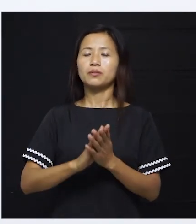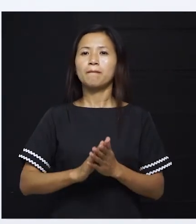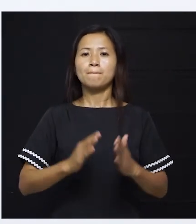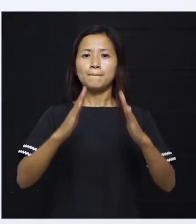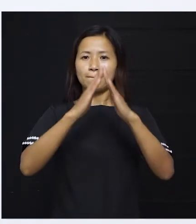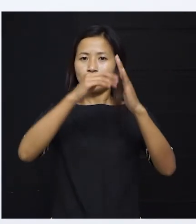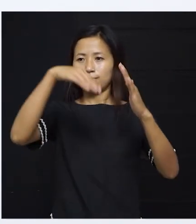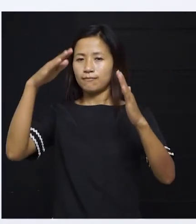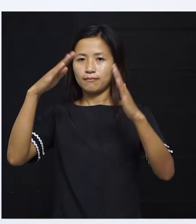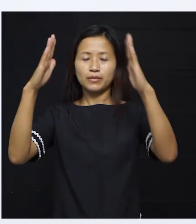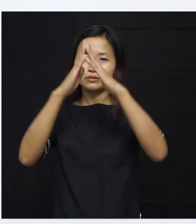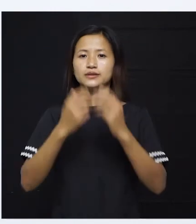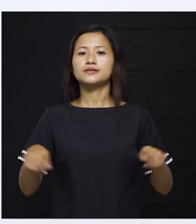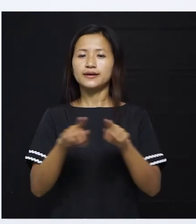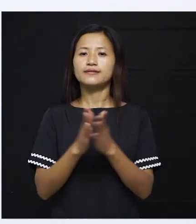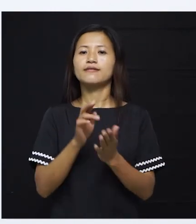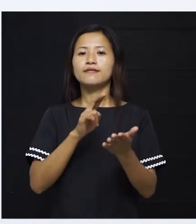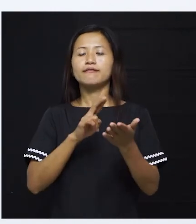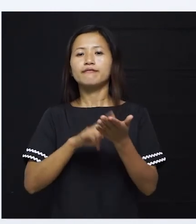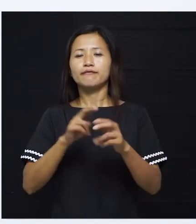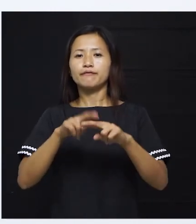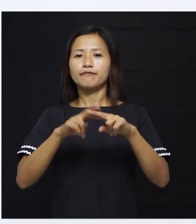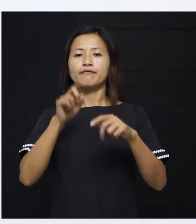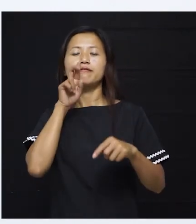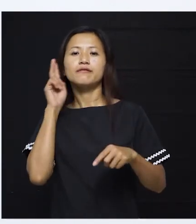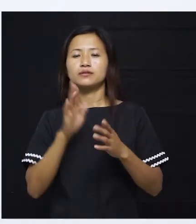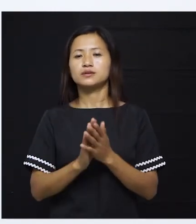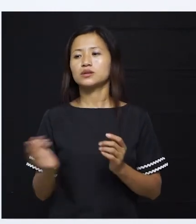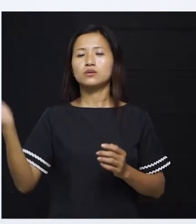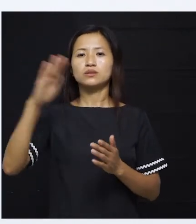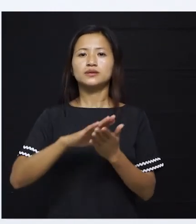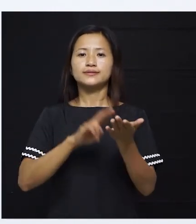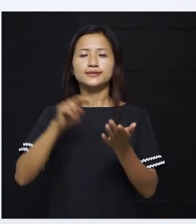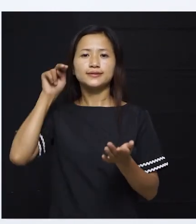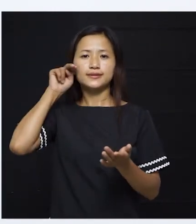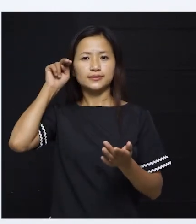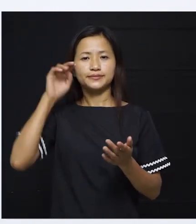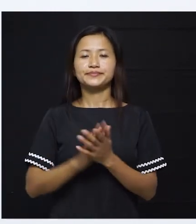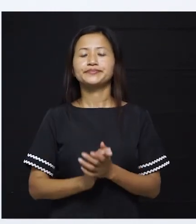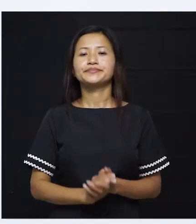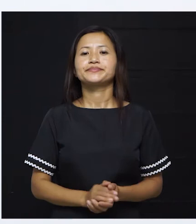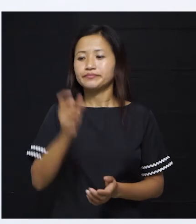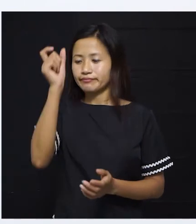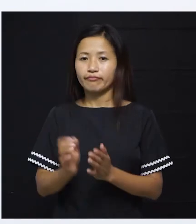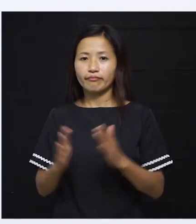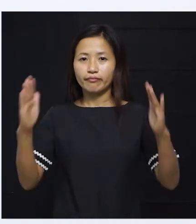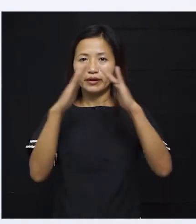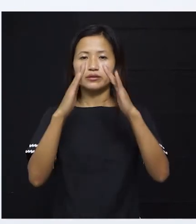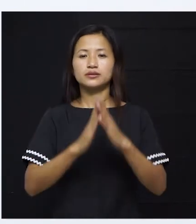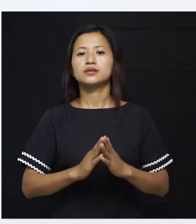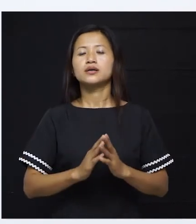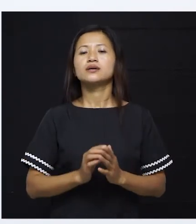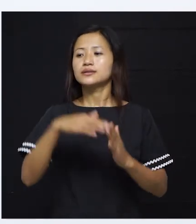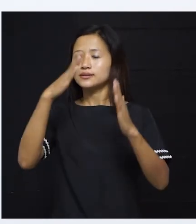earlier, the foreigners, they have called Nagaland as Naga Hills, okay? So since we have come from the